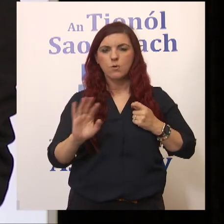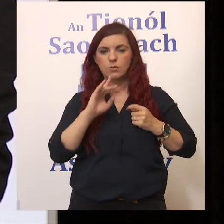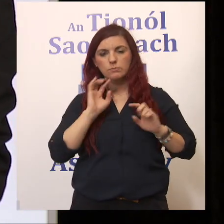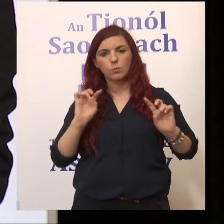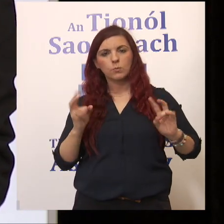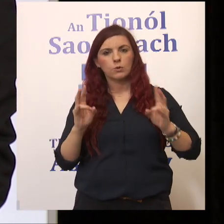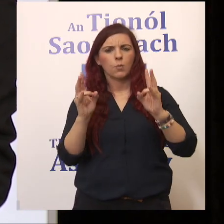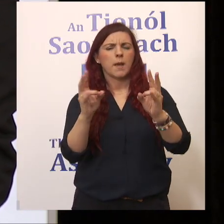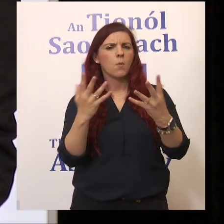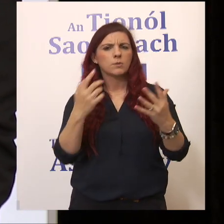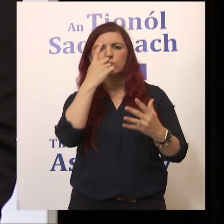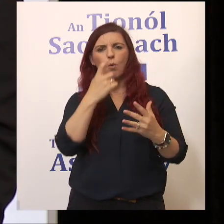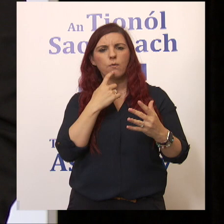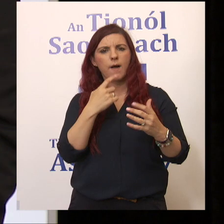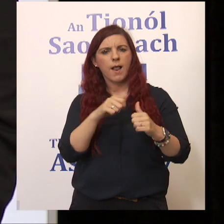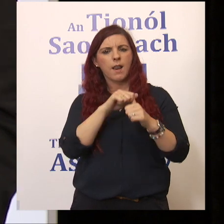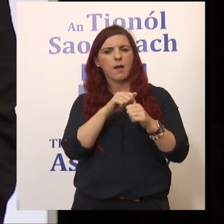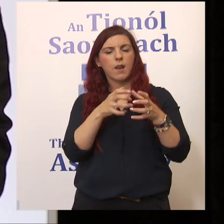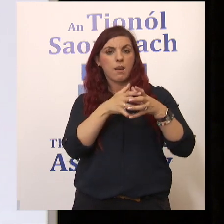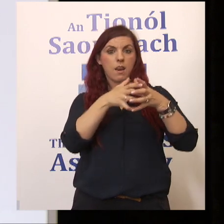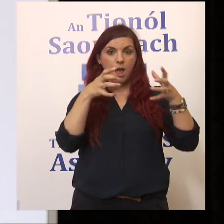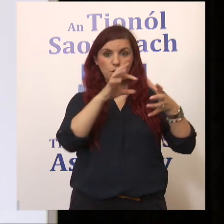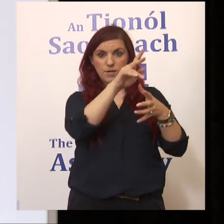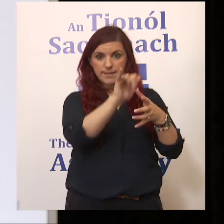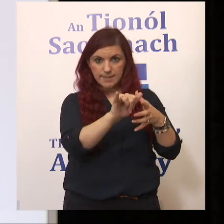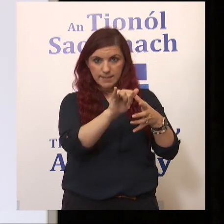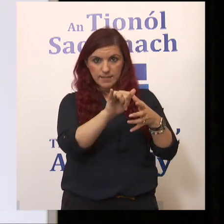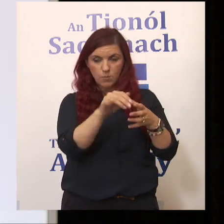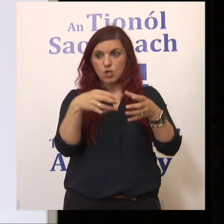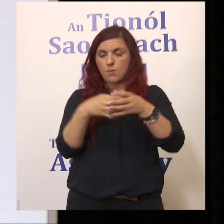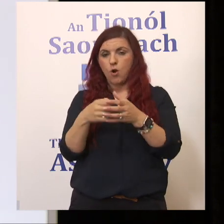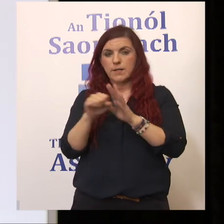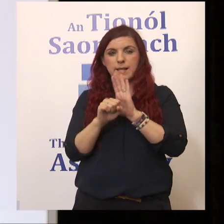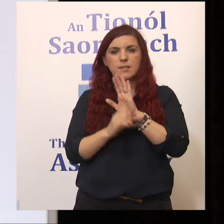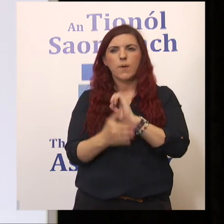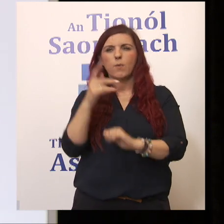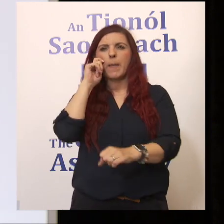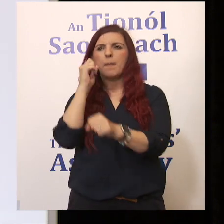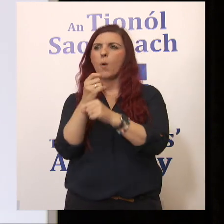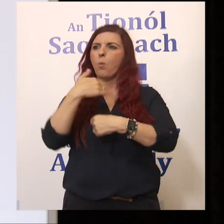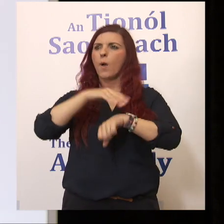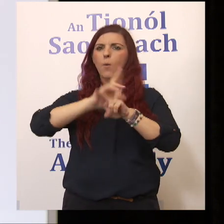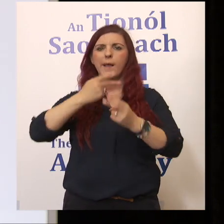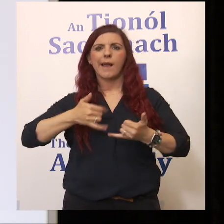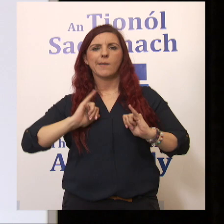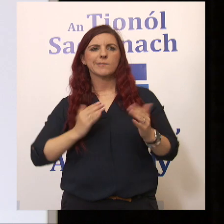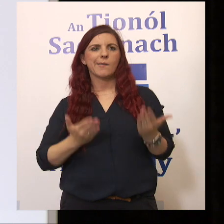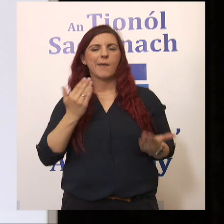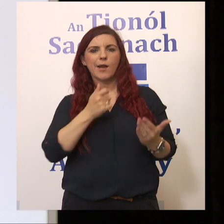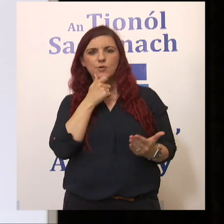profile of larger cities in smaller states. So if we were looking at benchmarks for Dublin, we might sort of say,